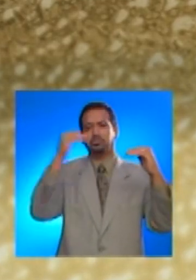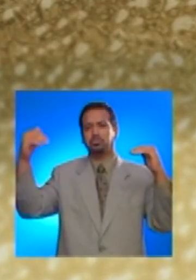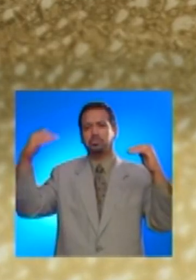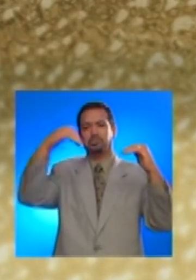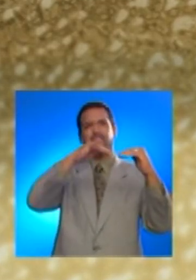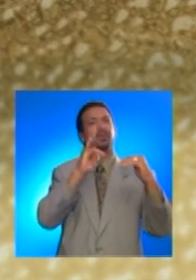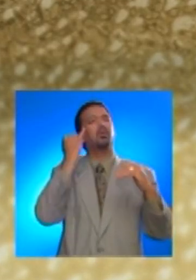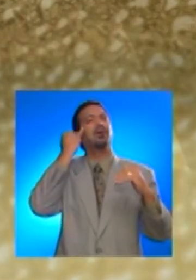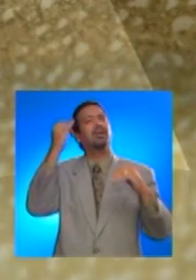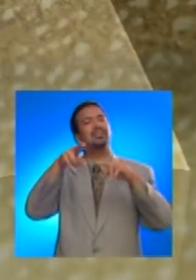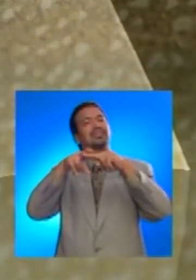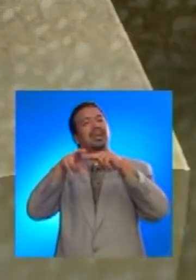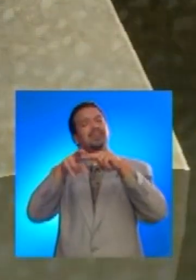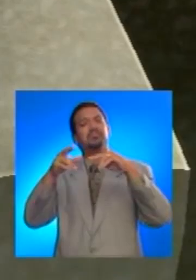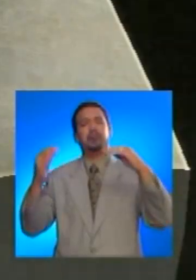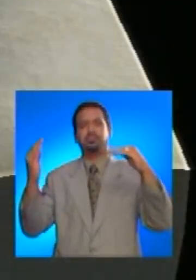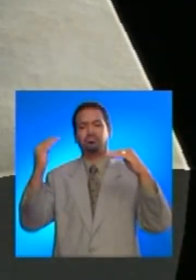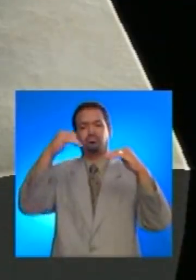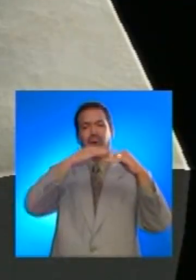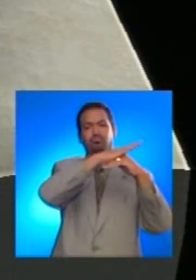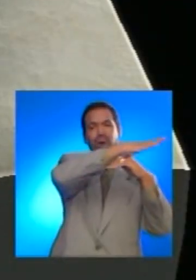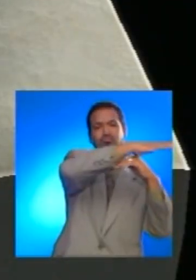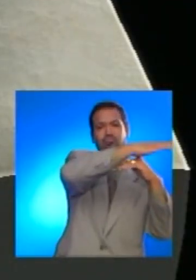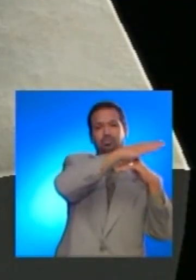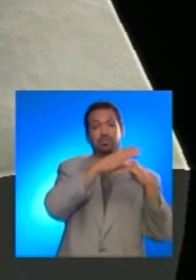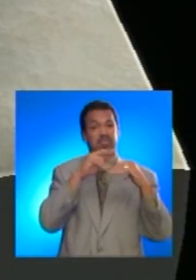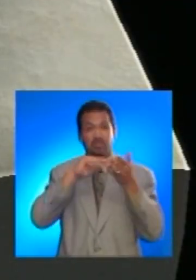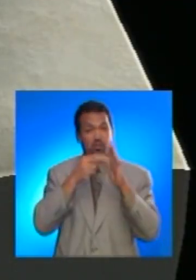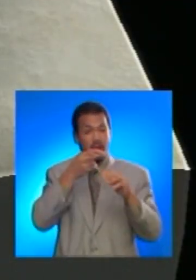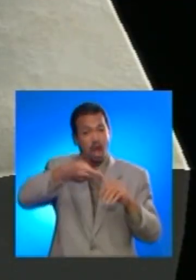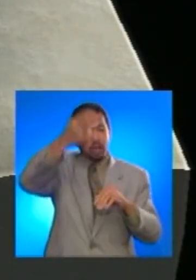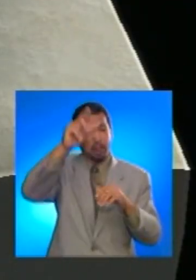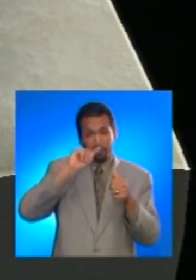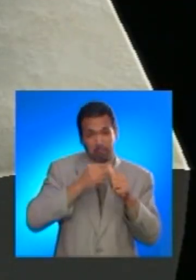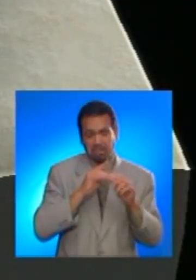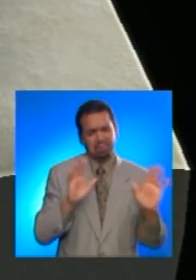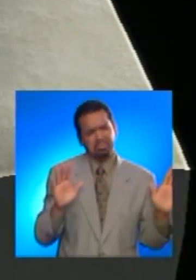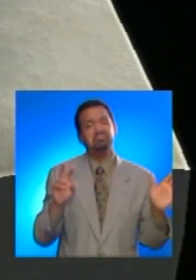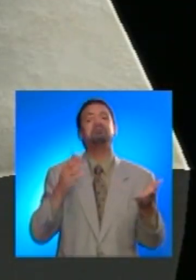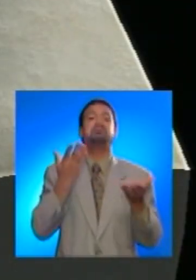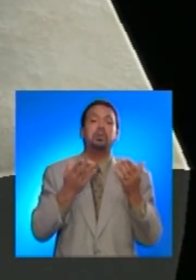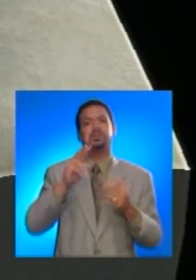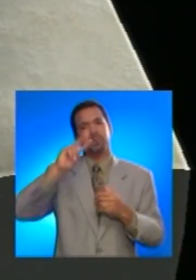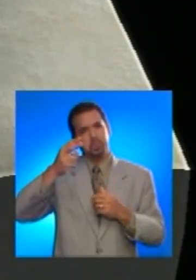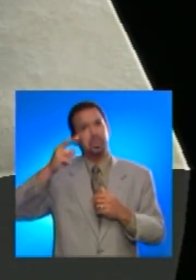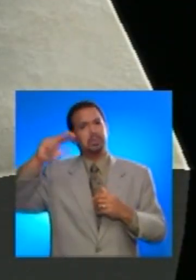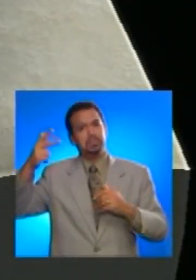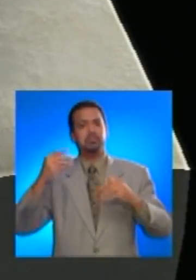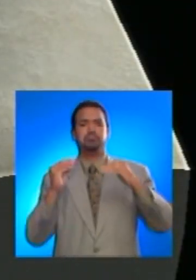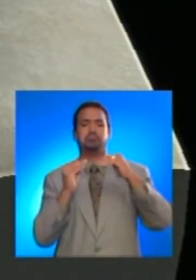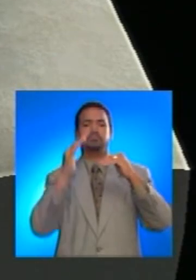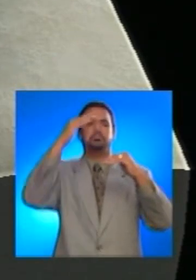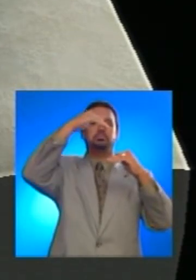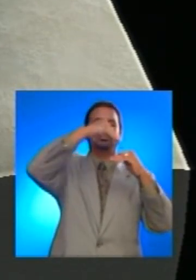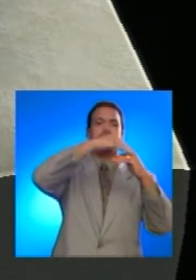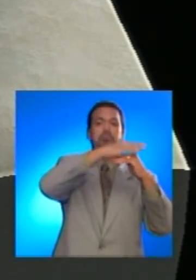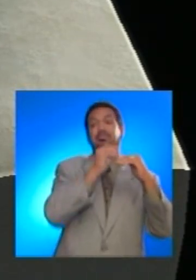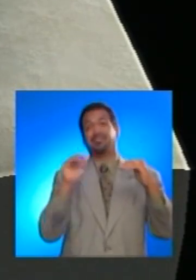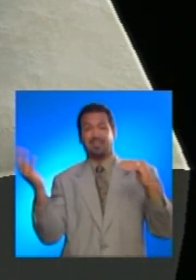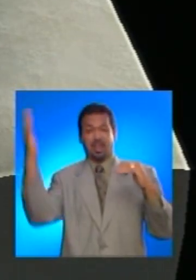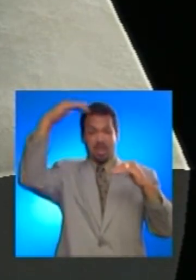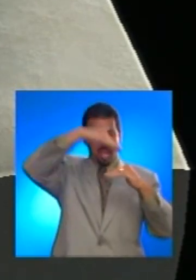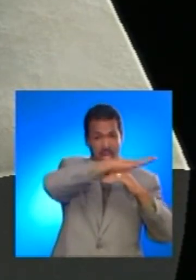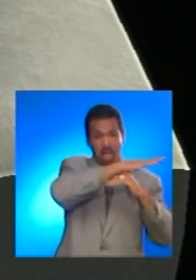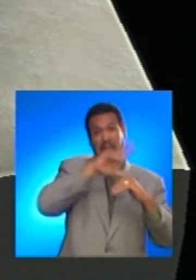A tsunami is a series of waves in which the first is not necessarily the largest wave. The distance between waves